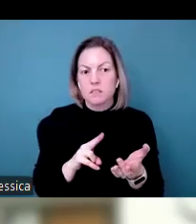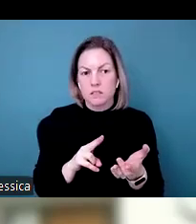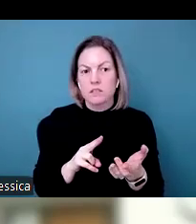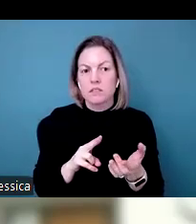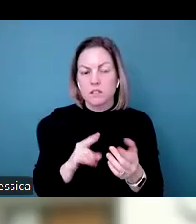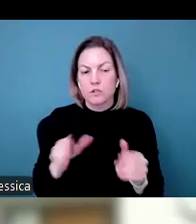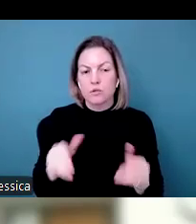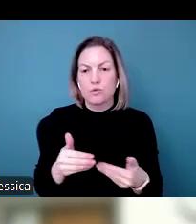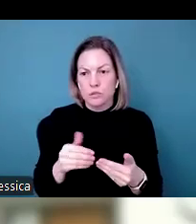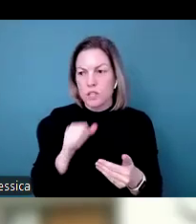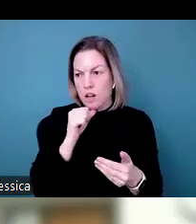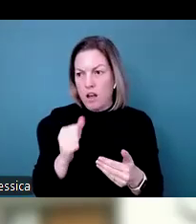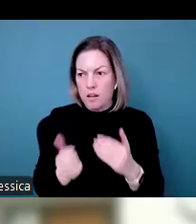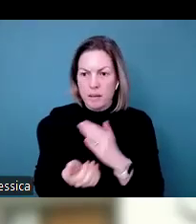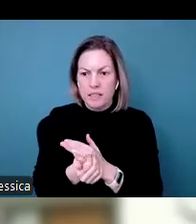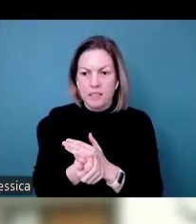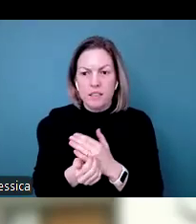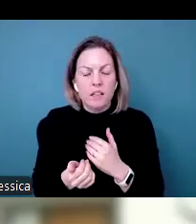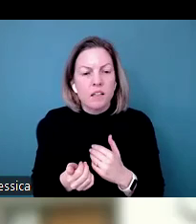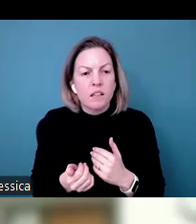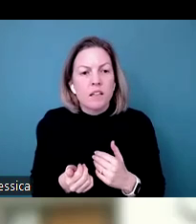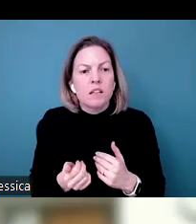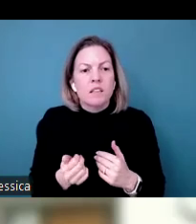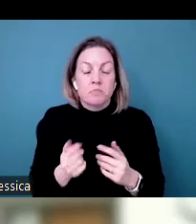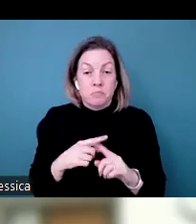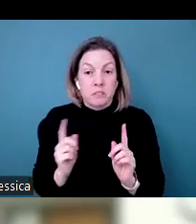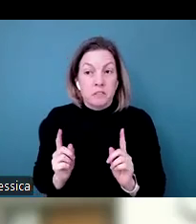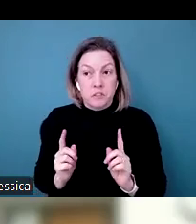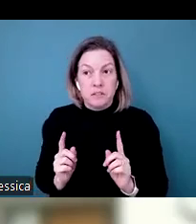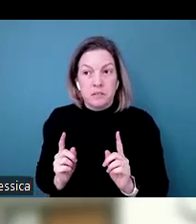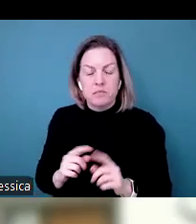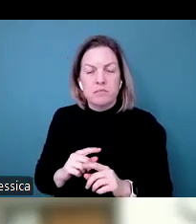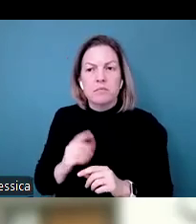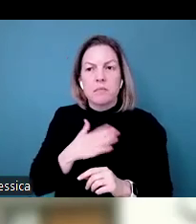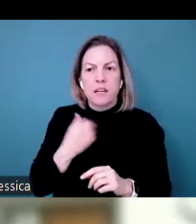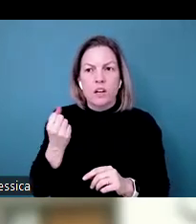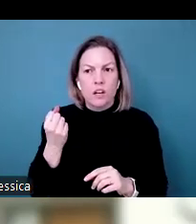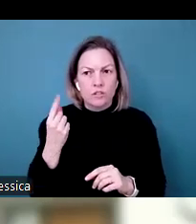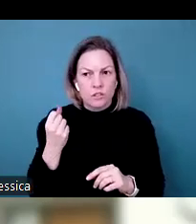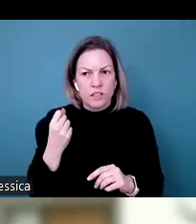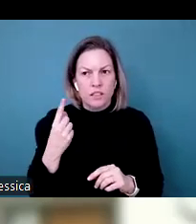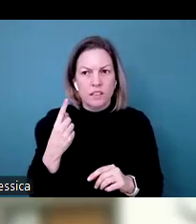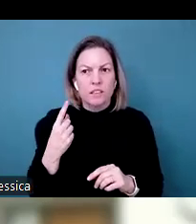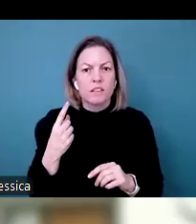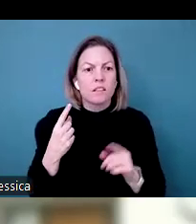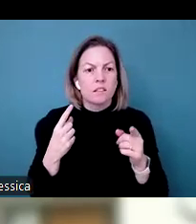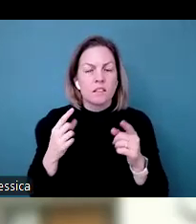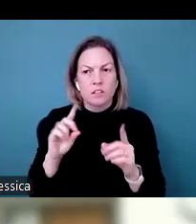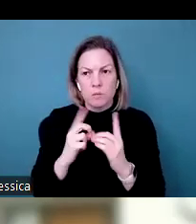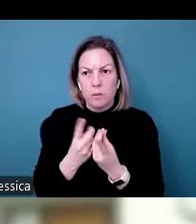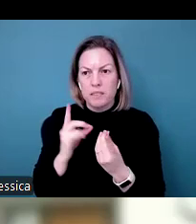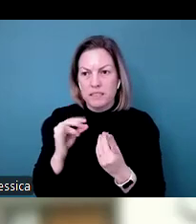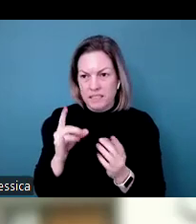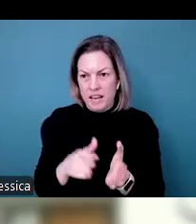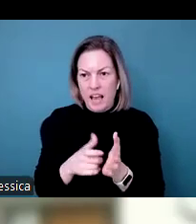introduced and not amended at all along the way, which is rather unique. But it's my understanding that the department did ask for this bill. It